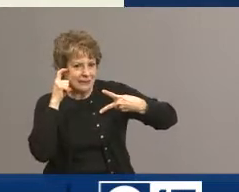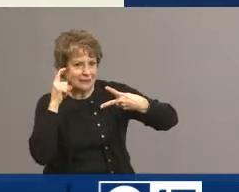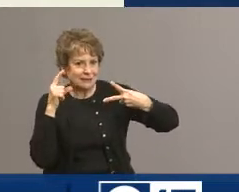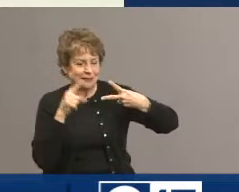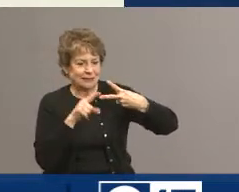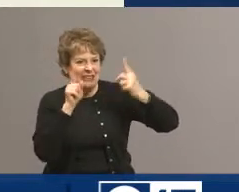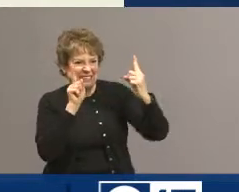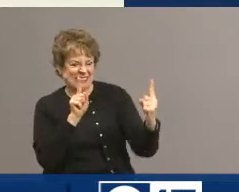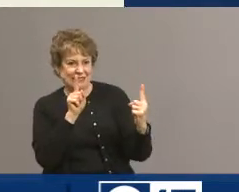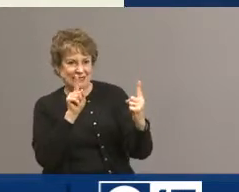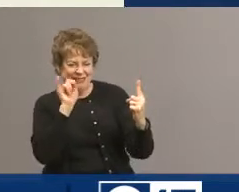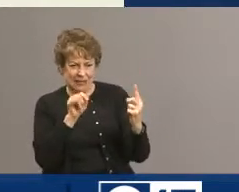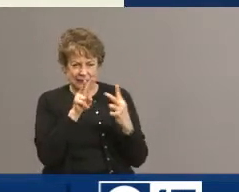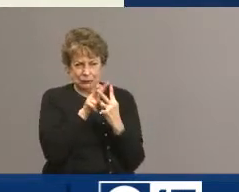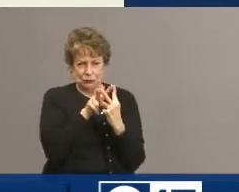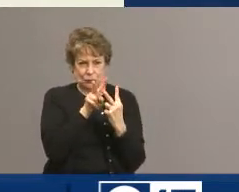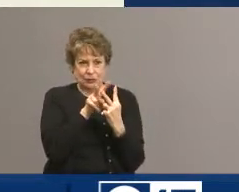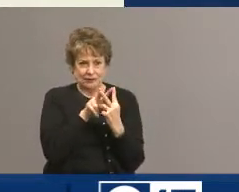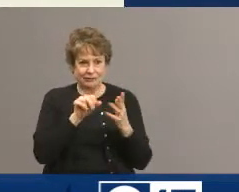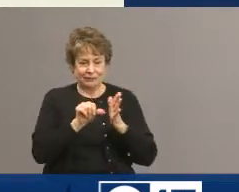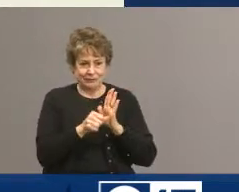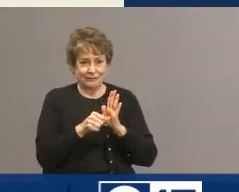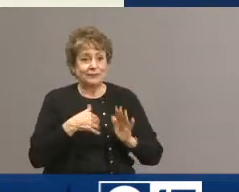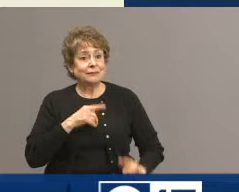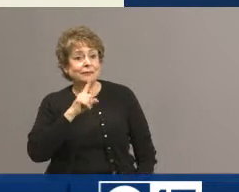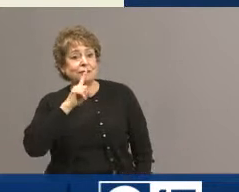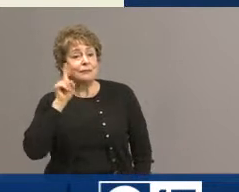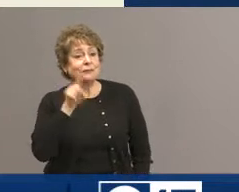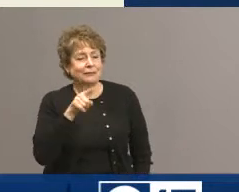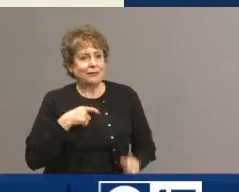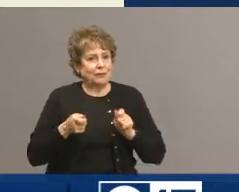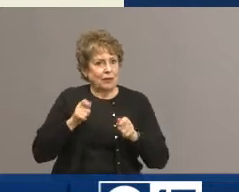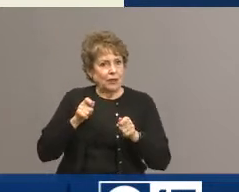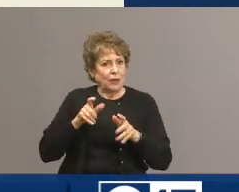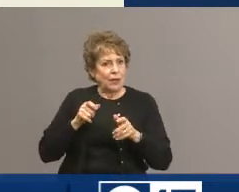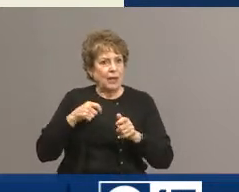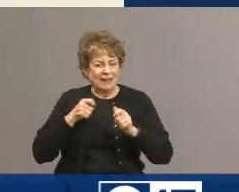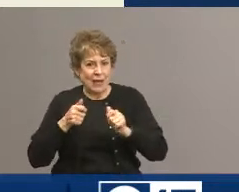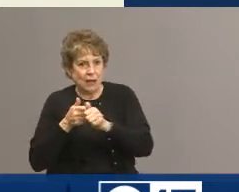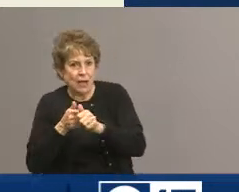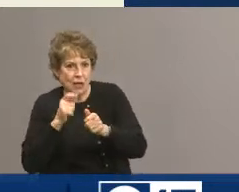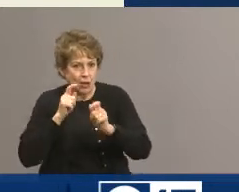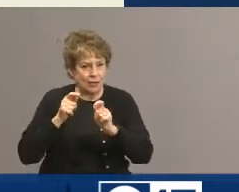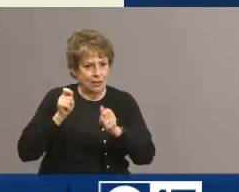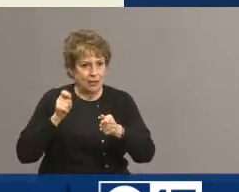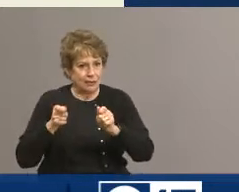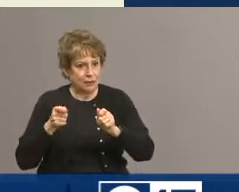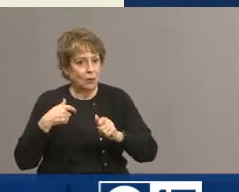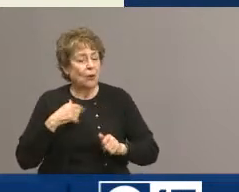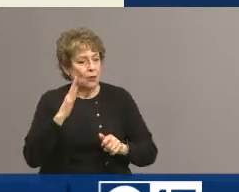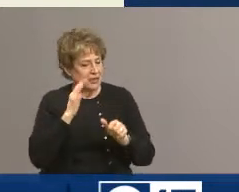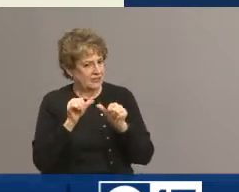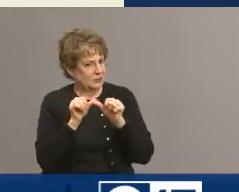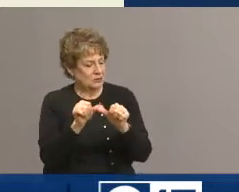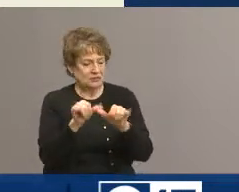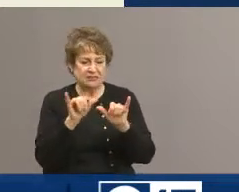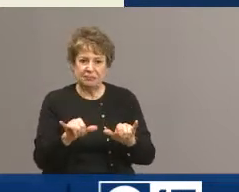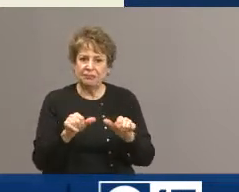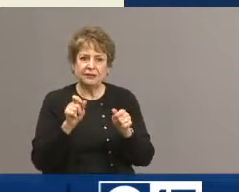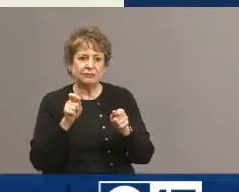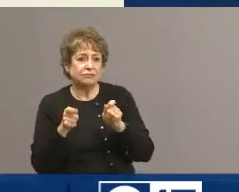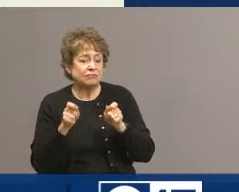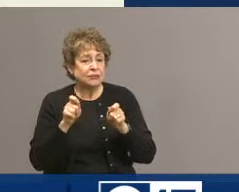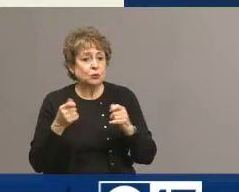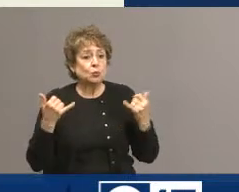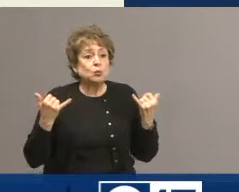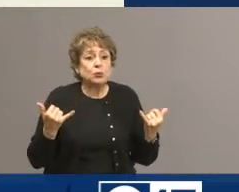risen to the occasion. We'll continue to do that. The decision today was informed by mayors and county